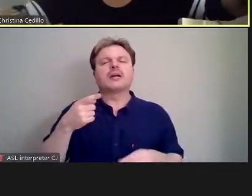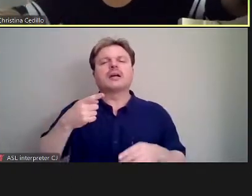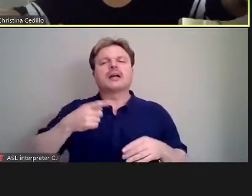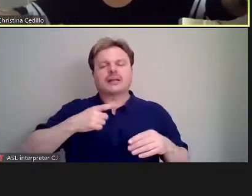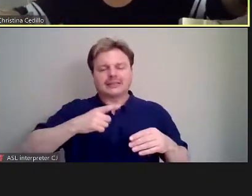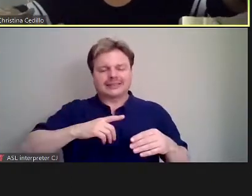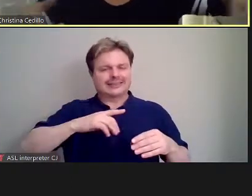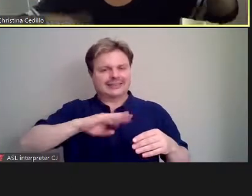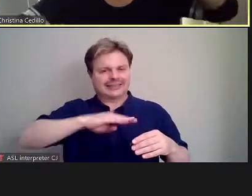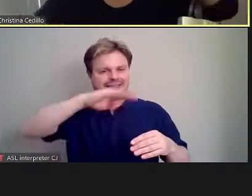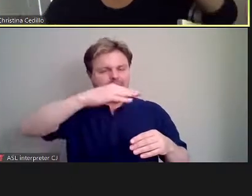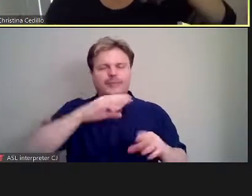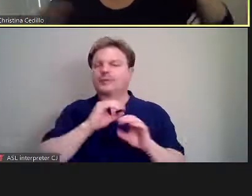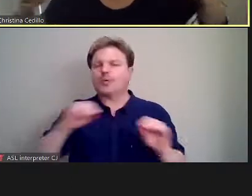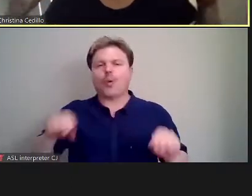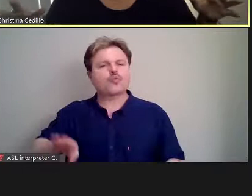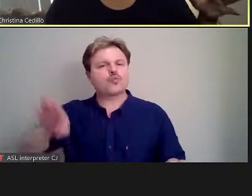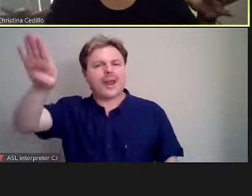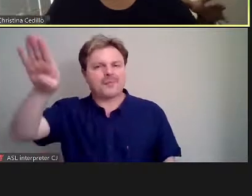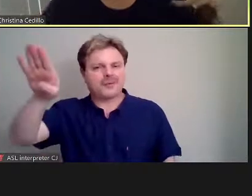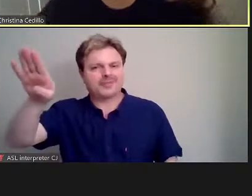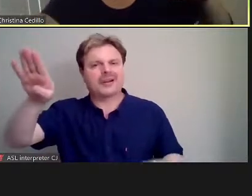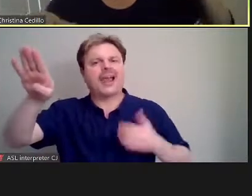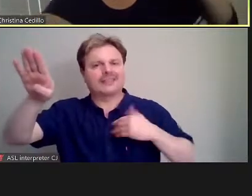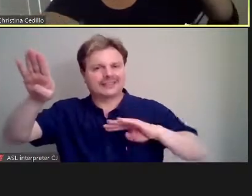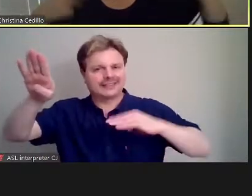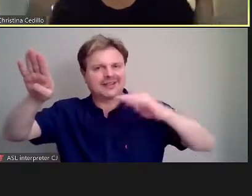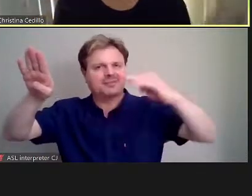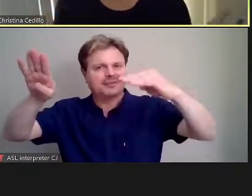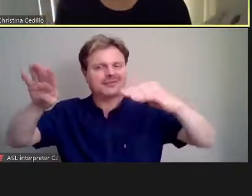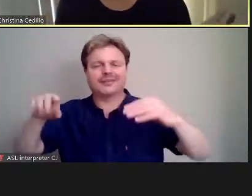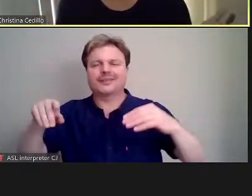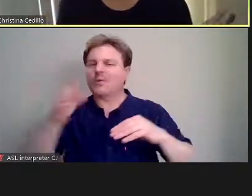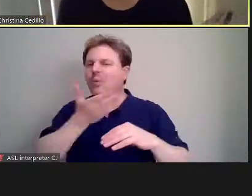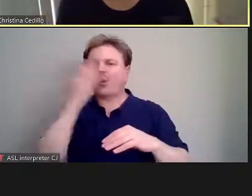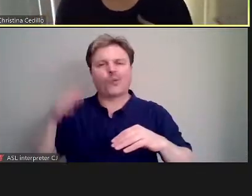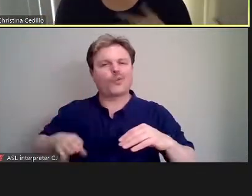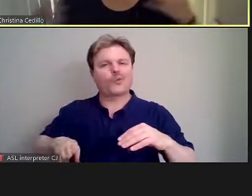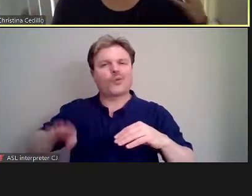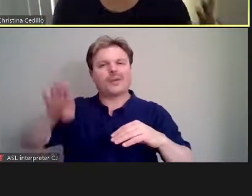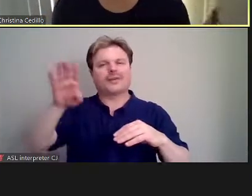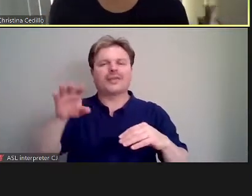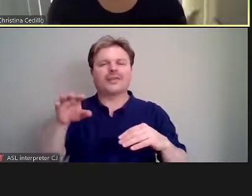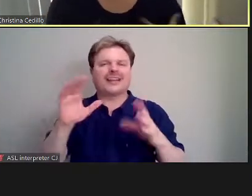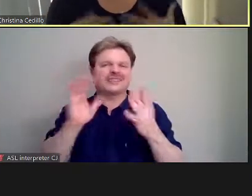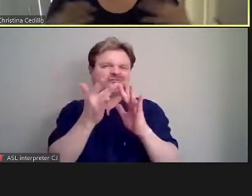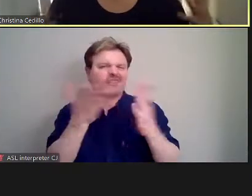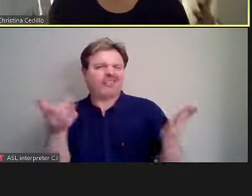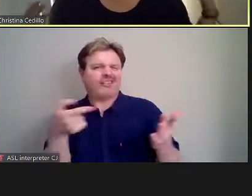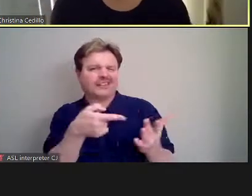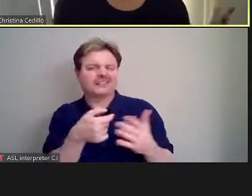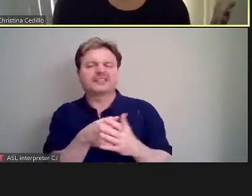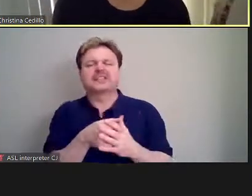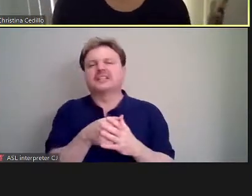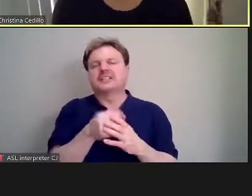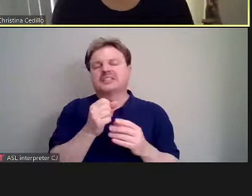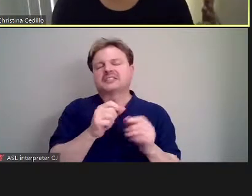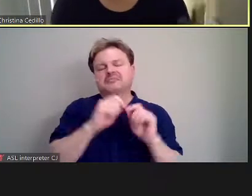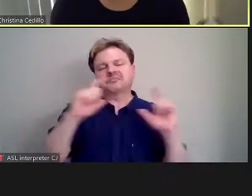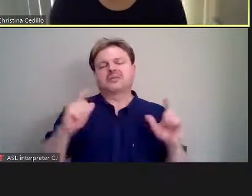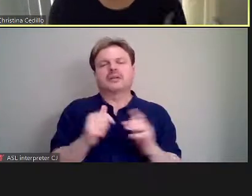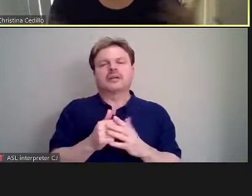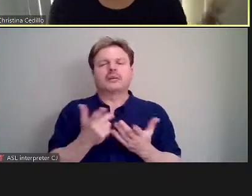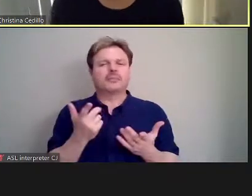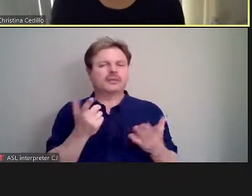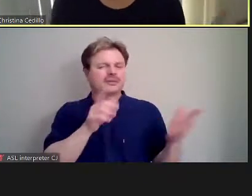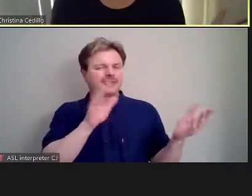ramp. And so again, that's just virtually. So what does that say for what we do